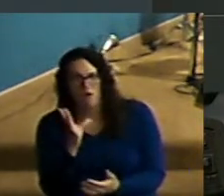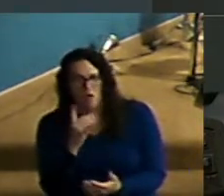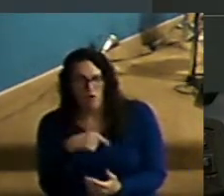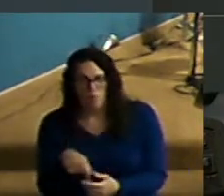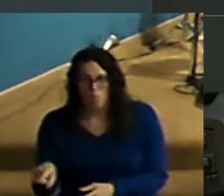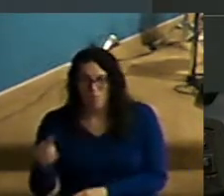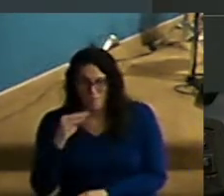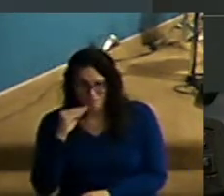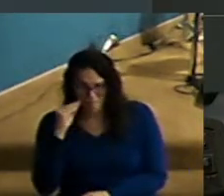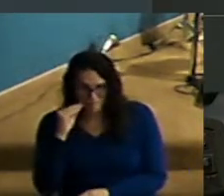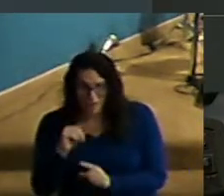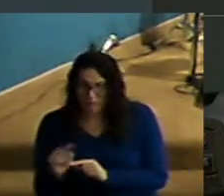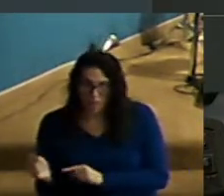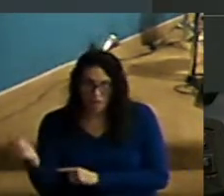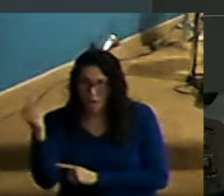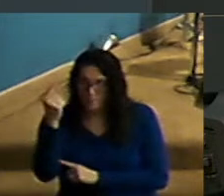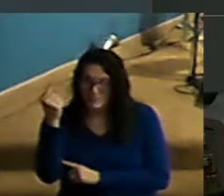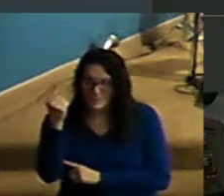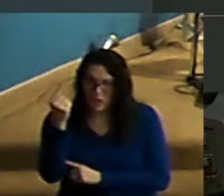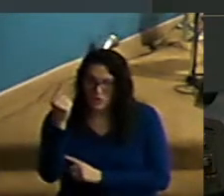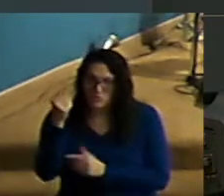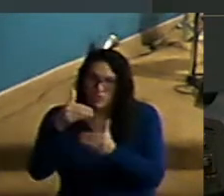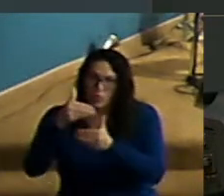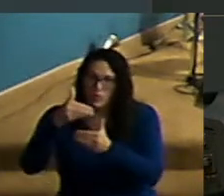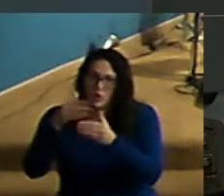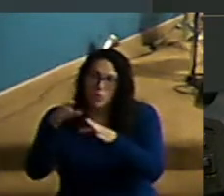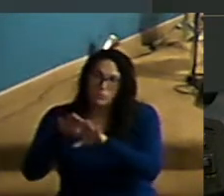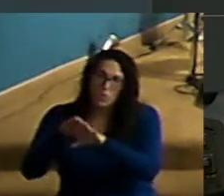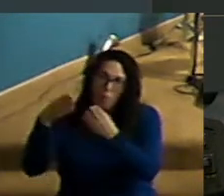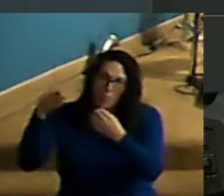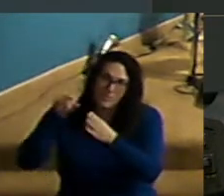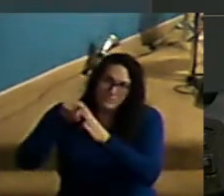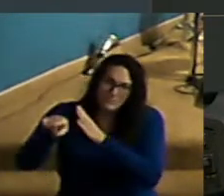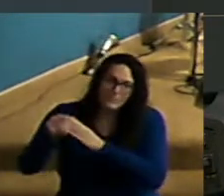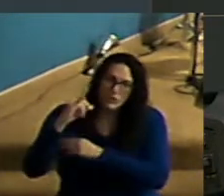upstairs room where the windows opened toward Jerusalem.